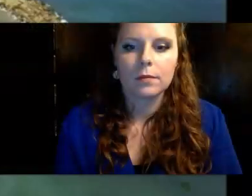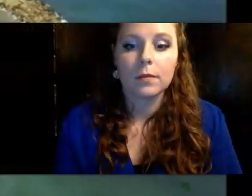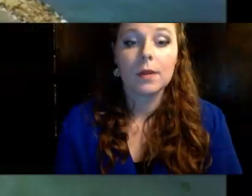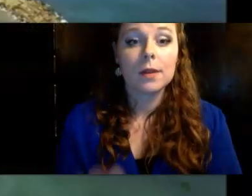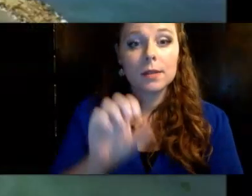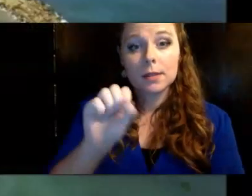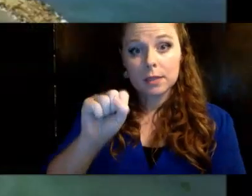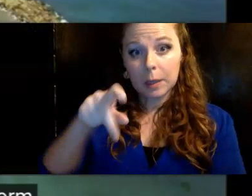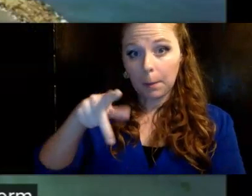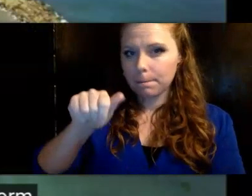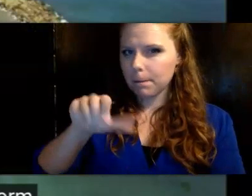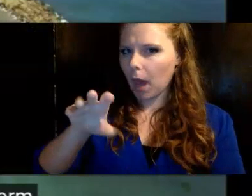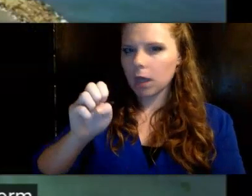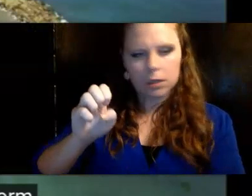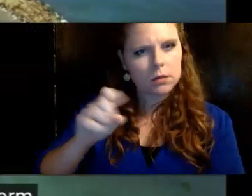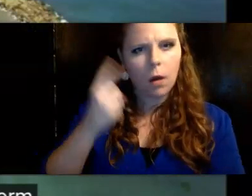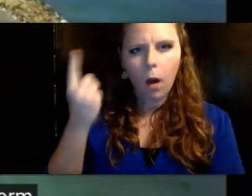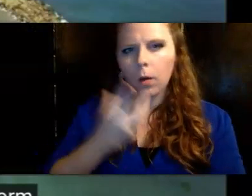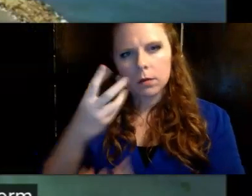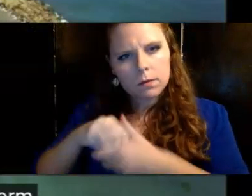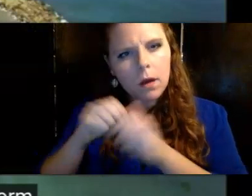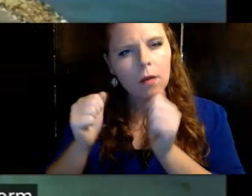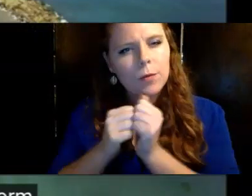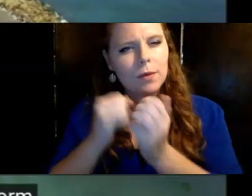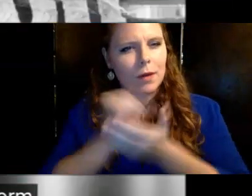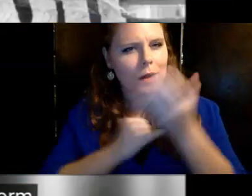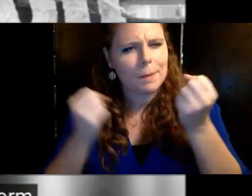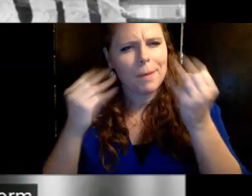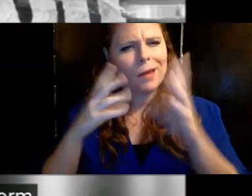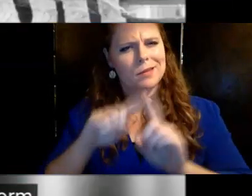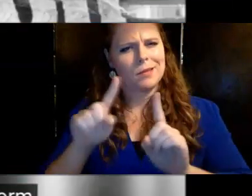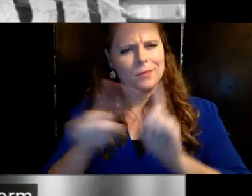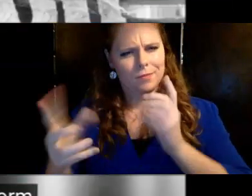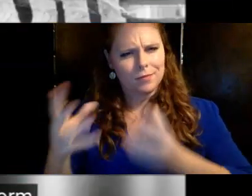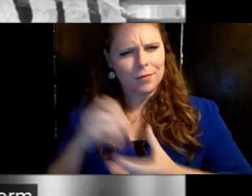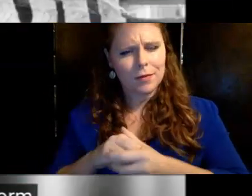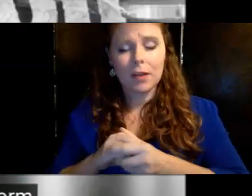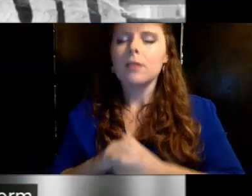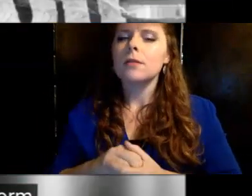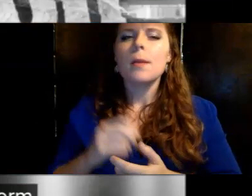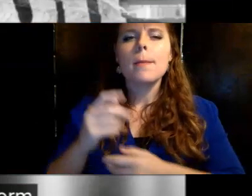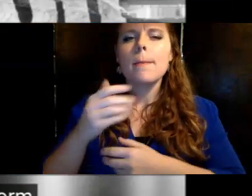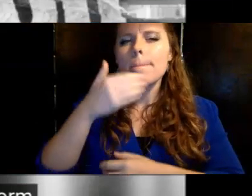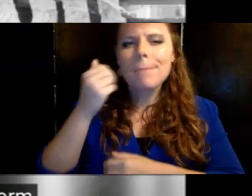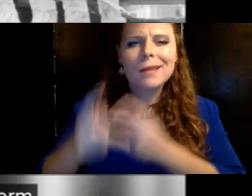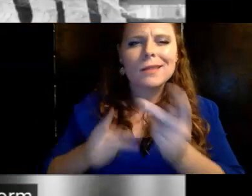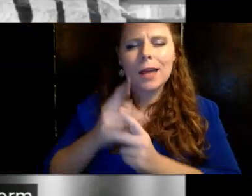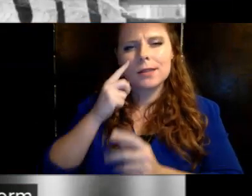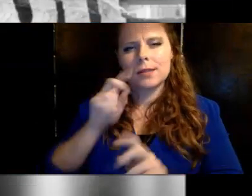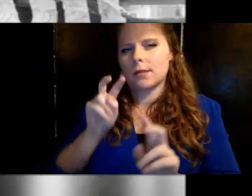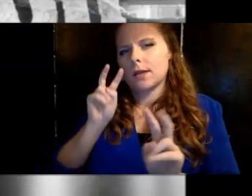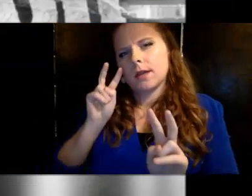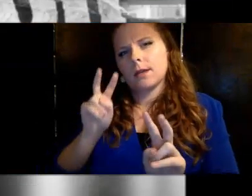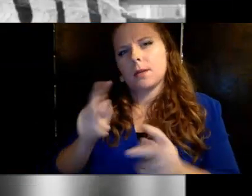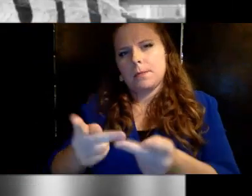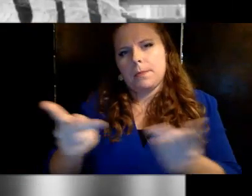always part of an artwork, sometimes in multiple ways. No art form demonstrates this more than site-specific work.